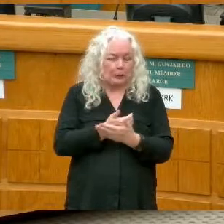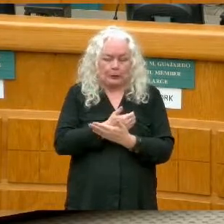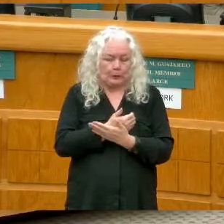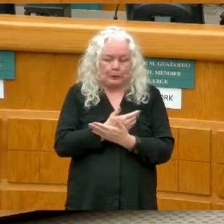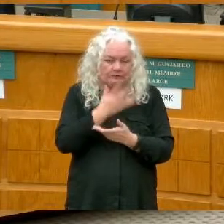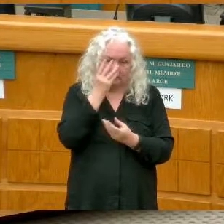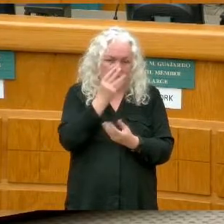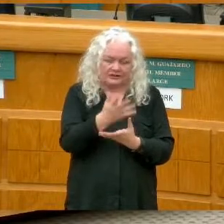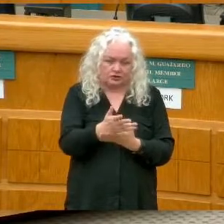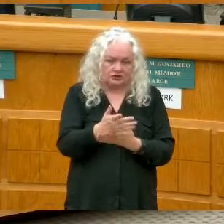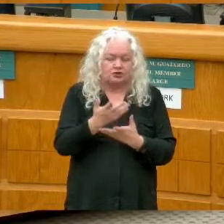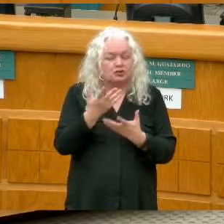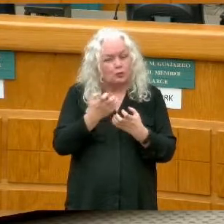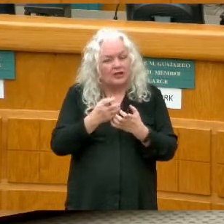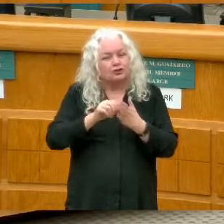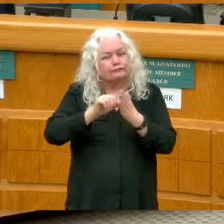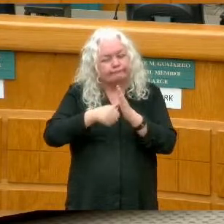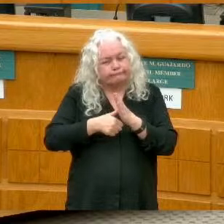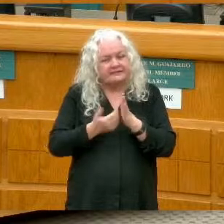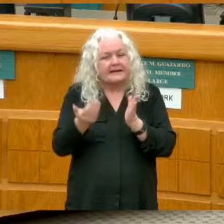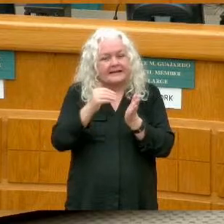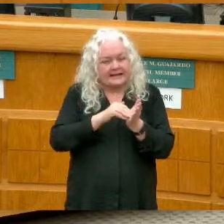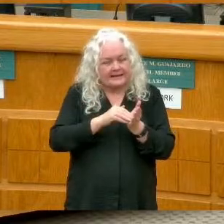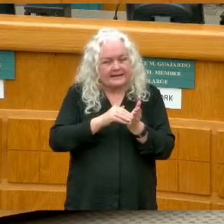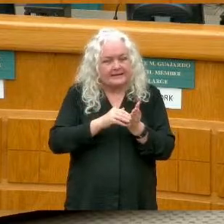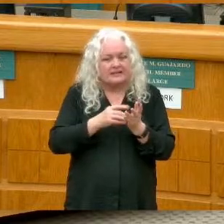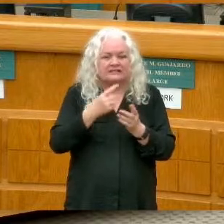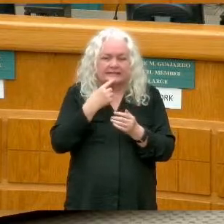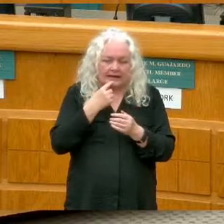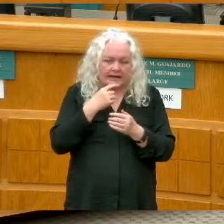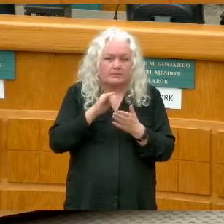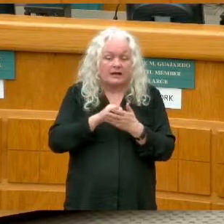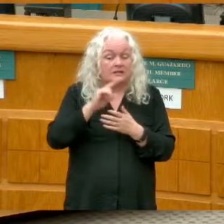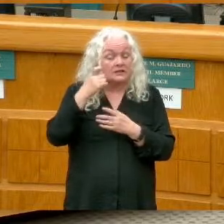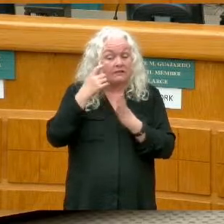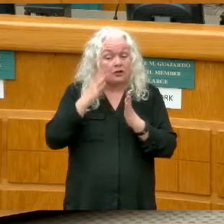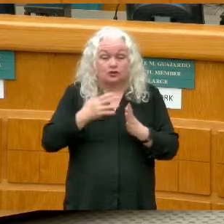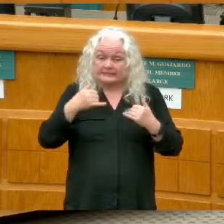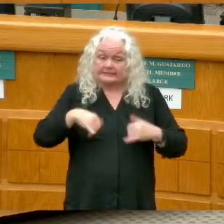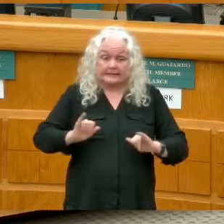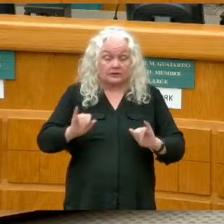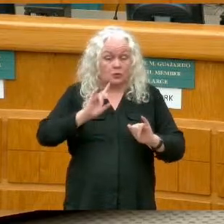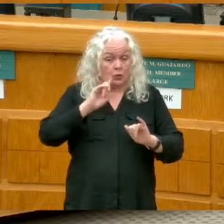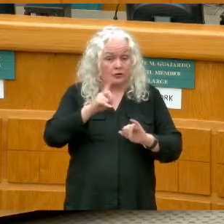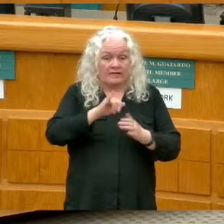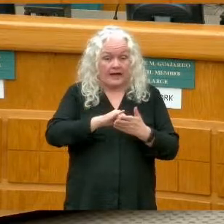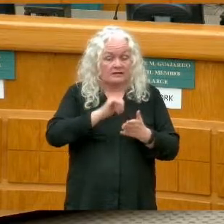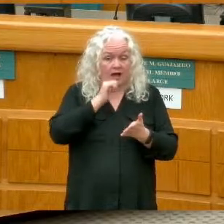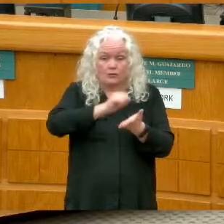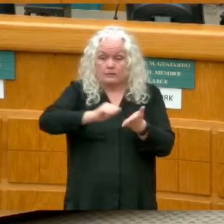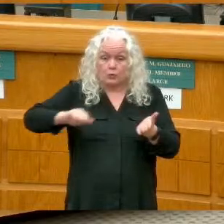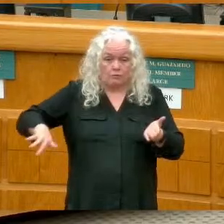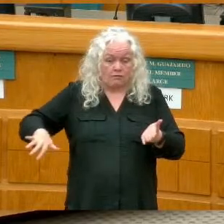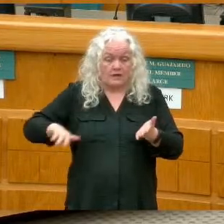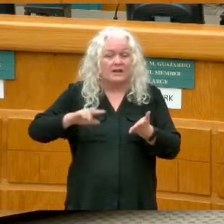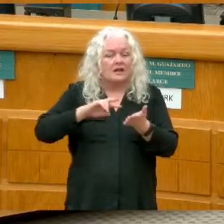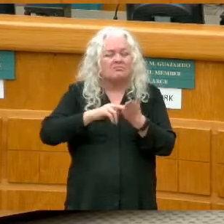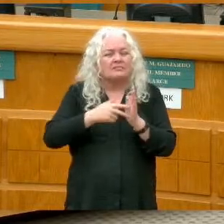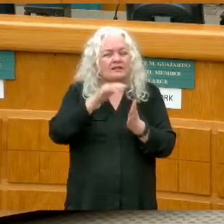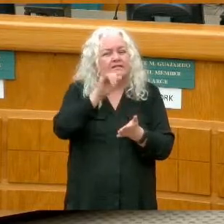just wanted to reintroduce it to the community because the governor's orders are still in place. And those orders are meant